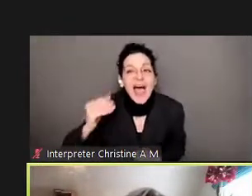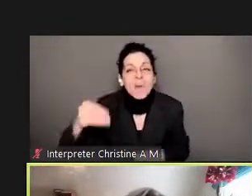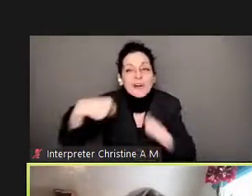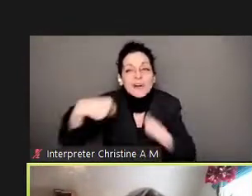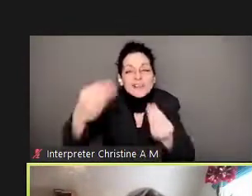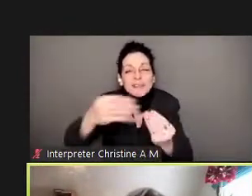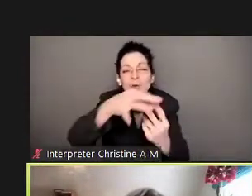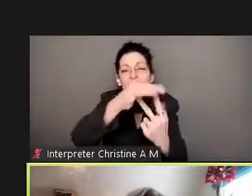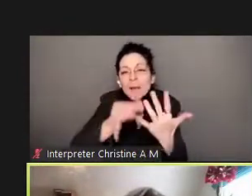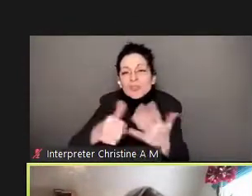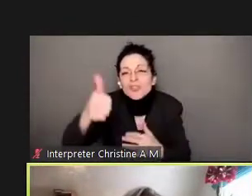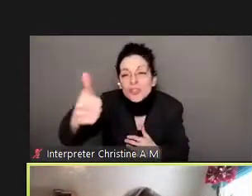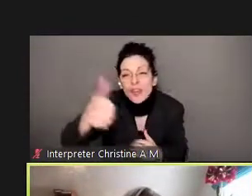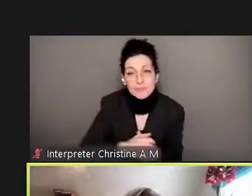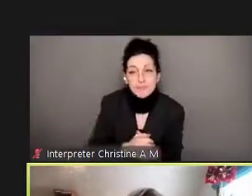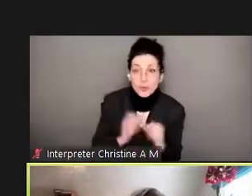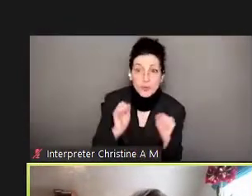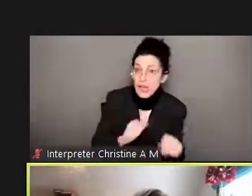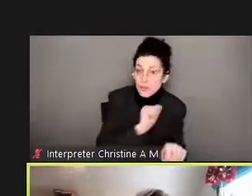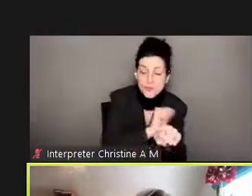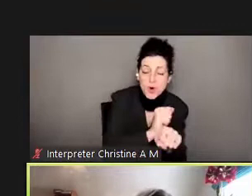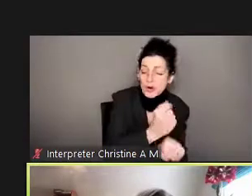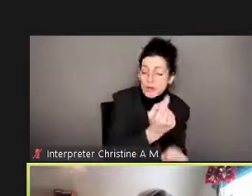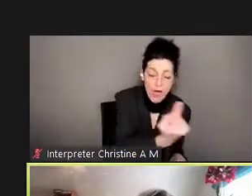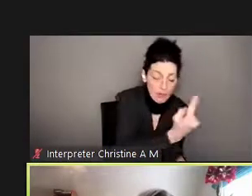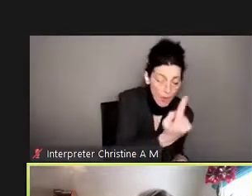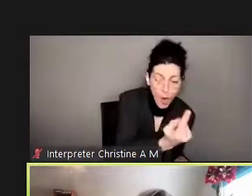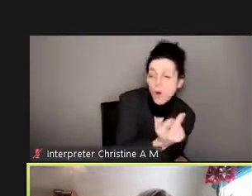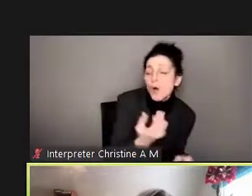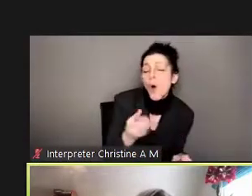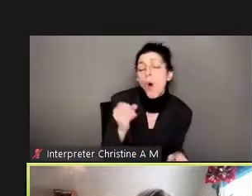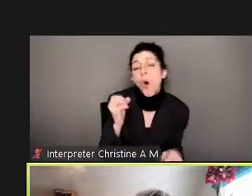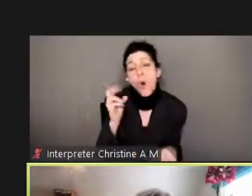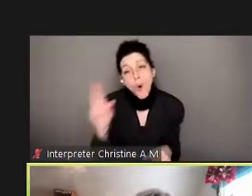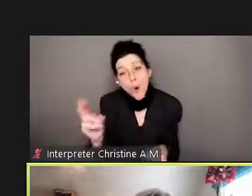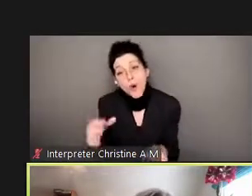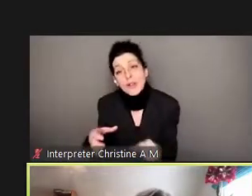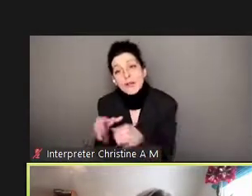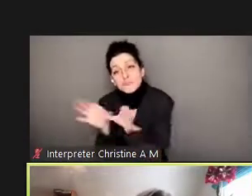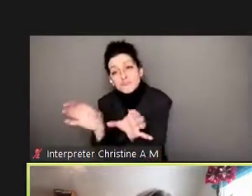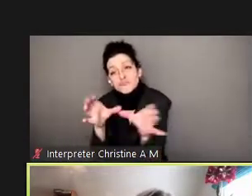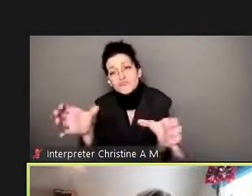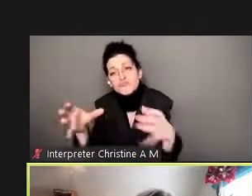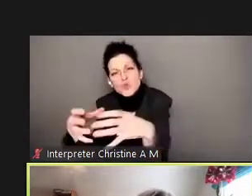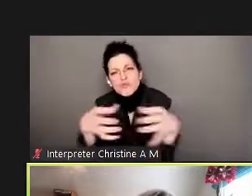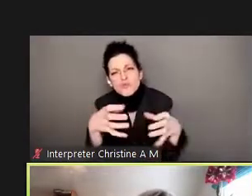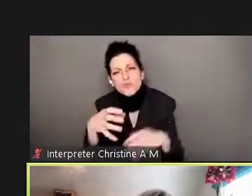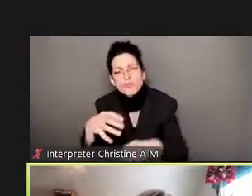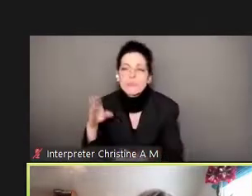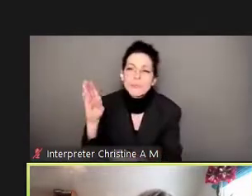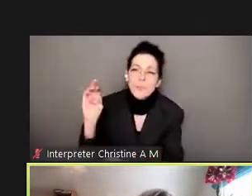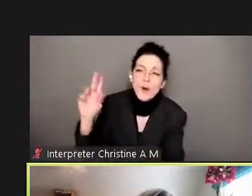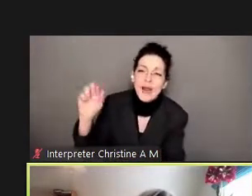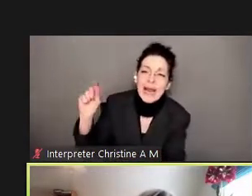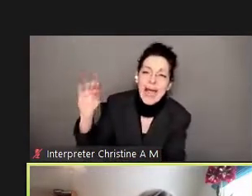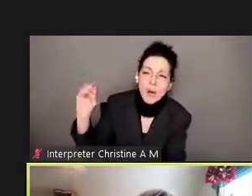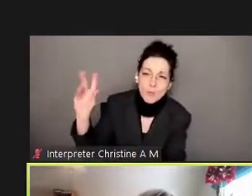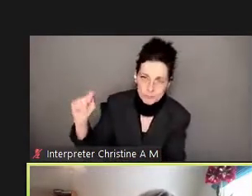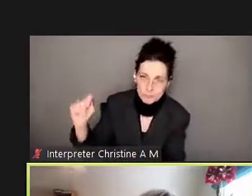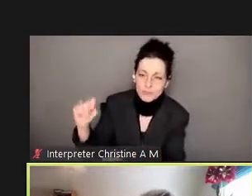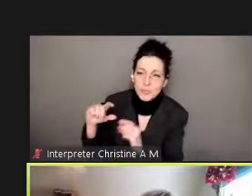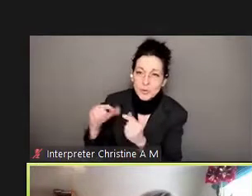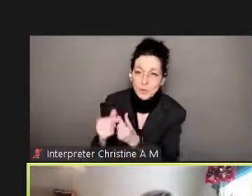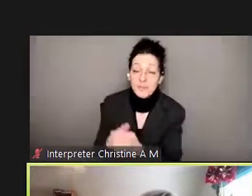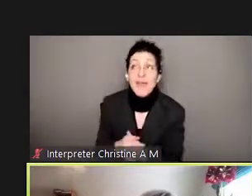into a breakout group. And then we'll have another slow pause, kind of awkward slow pause, but we're going to try to welcome the